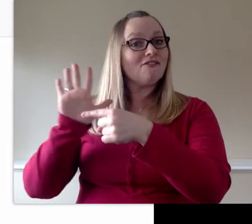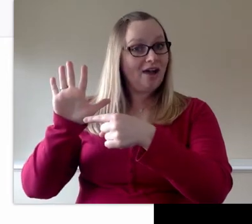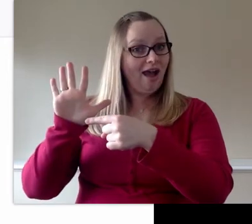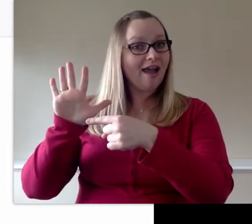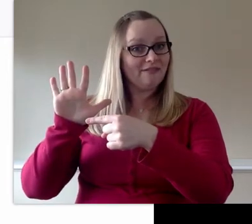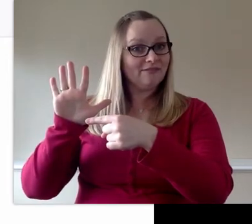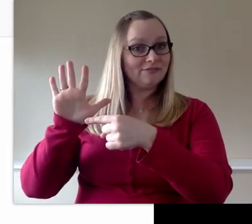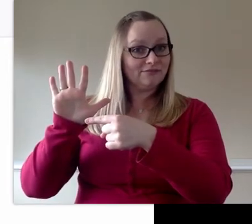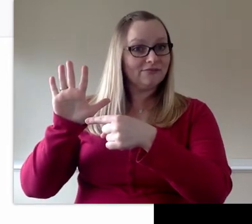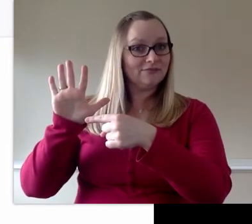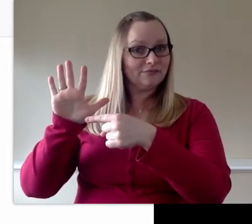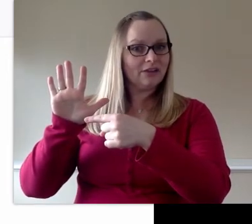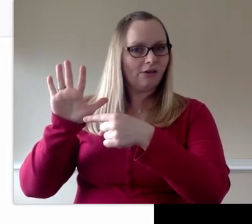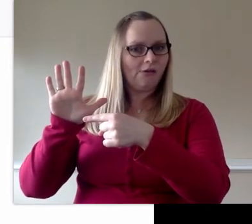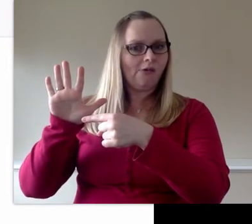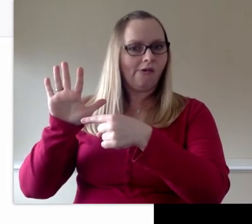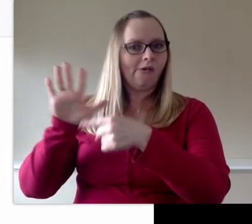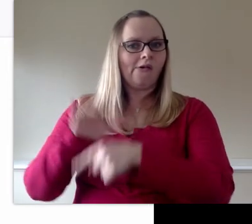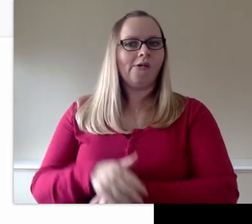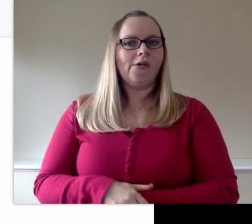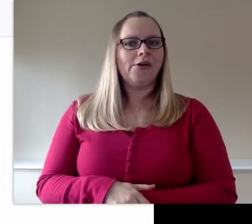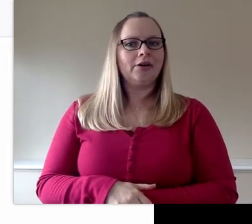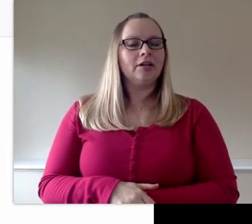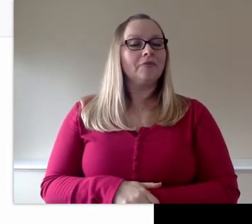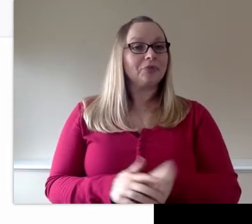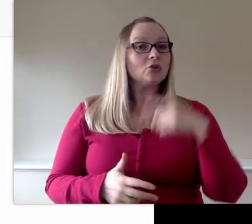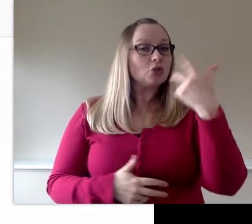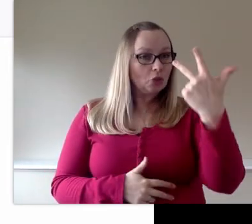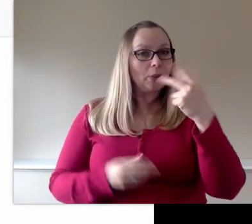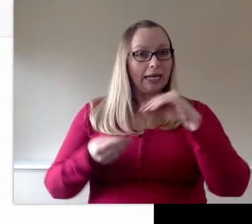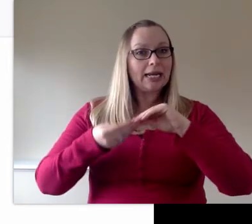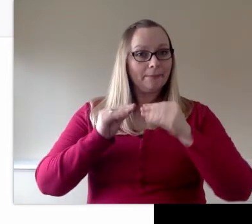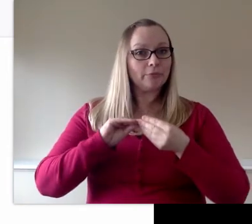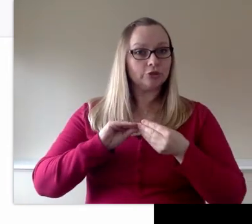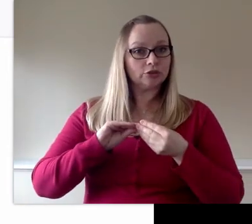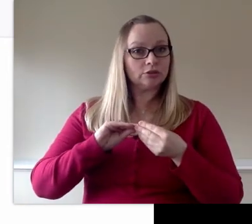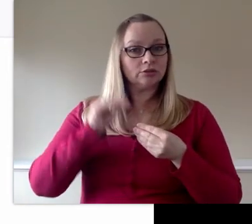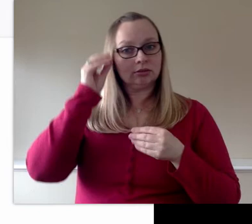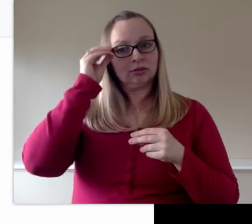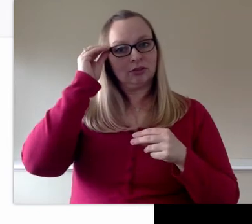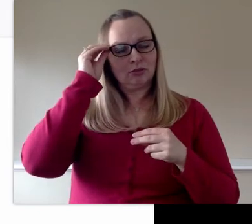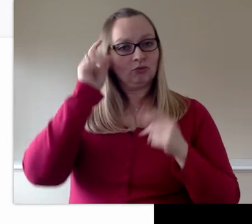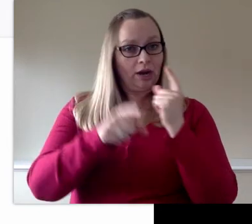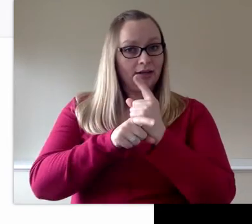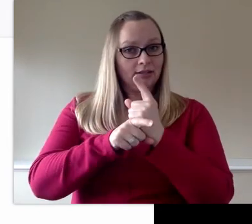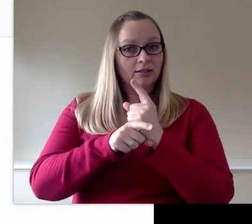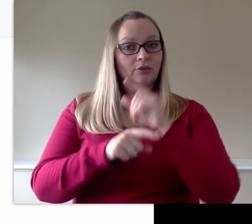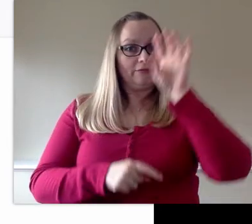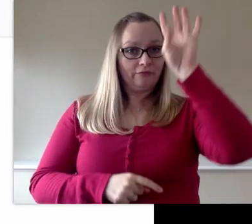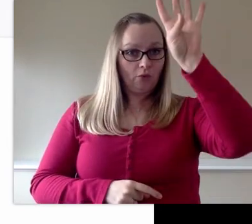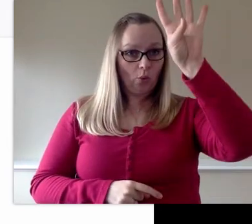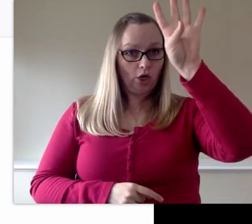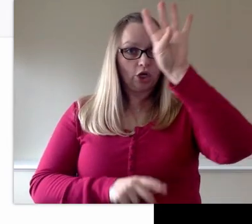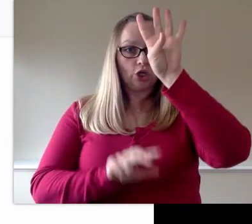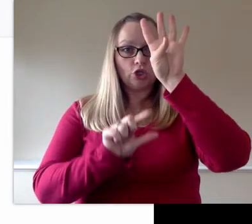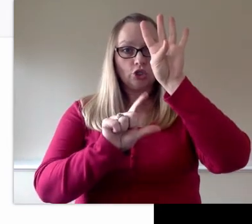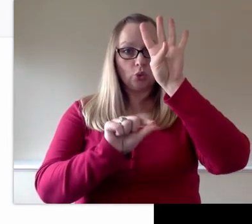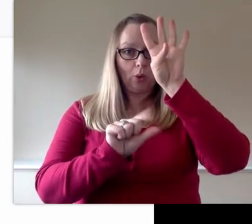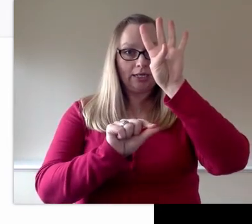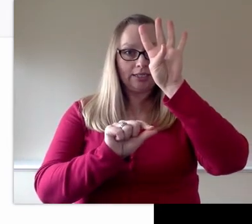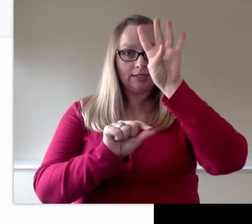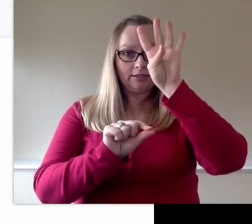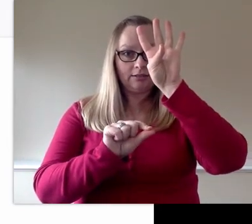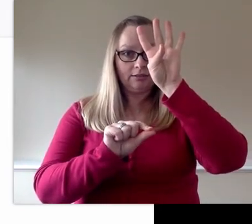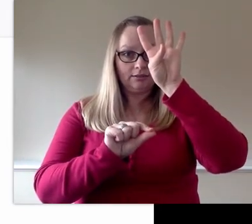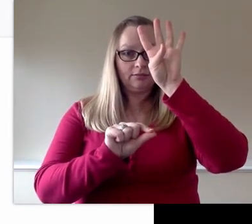5. So we have 3 numbers involved here. We have a 4 and a 20. So those are